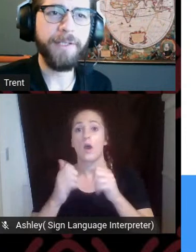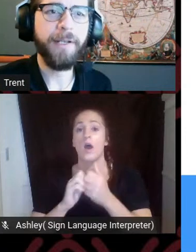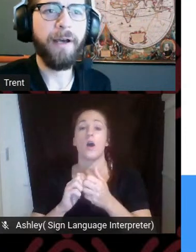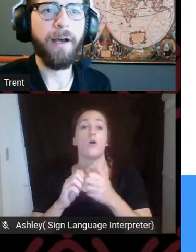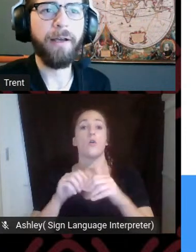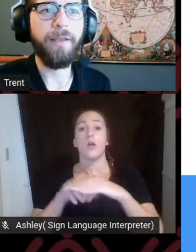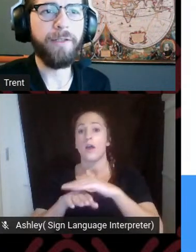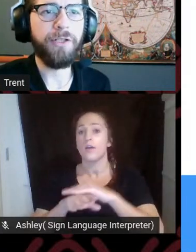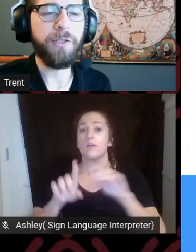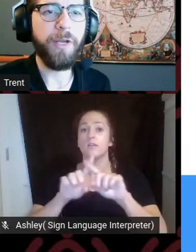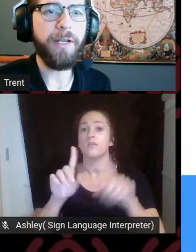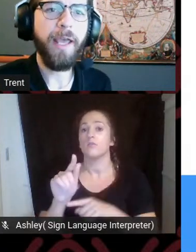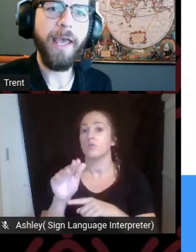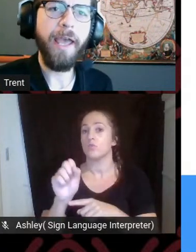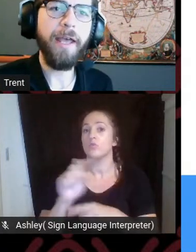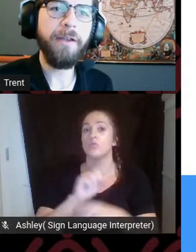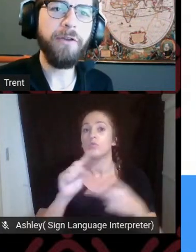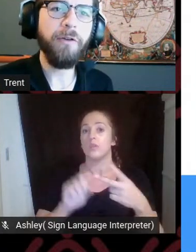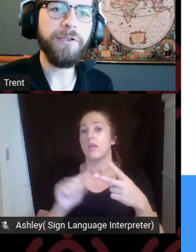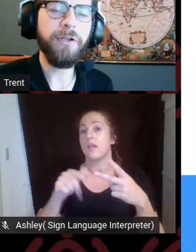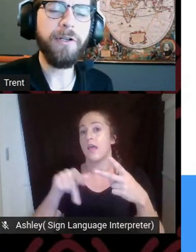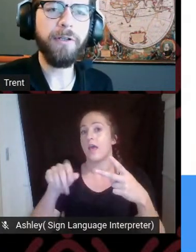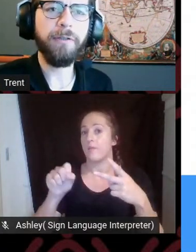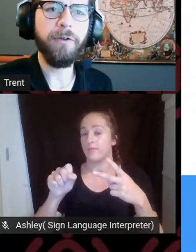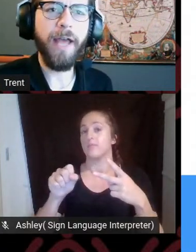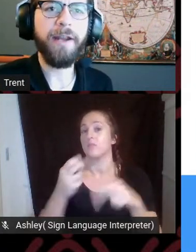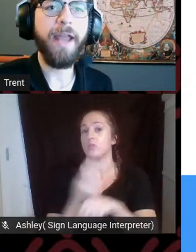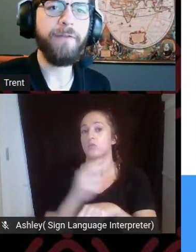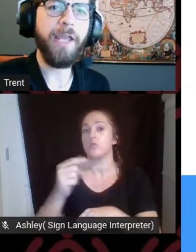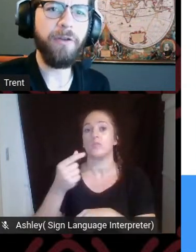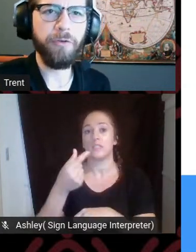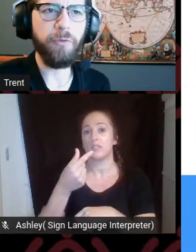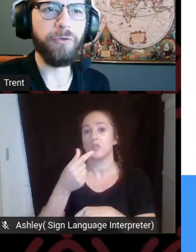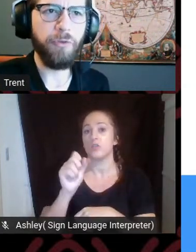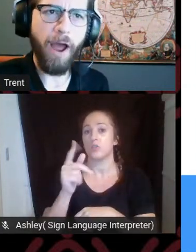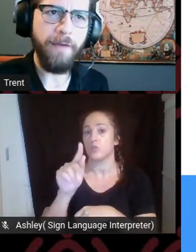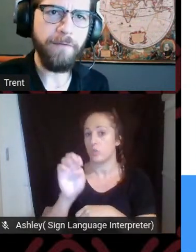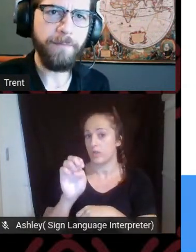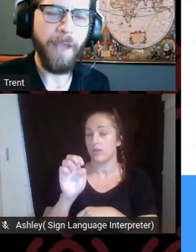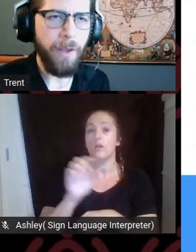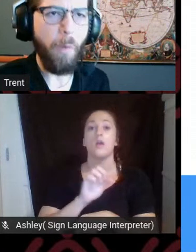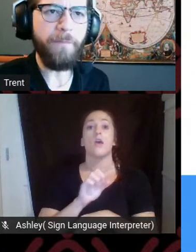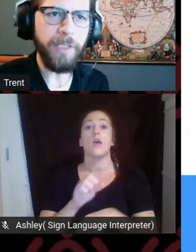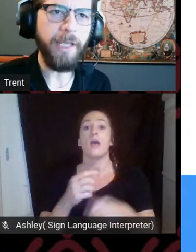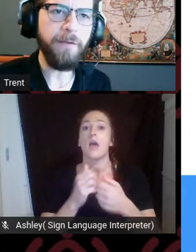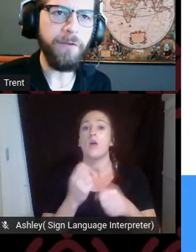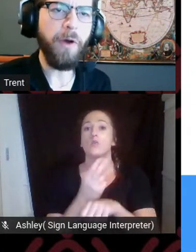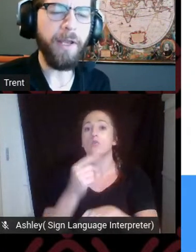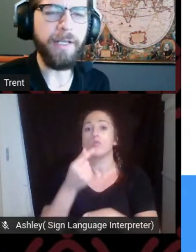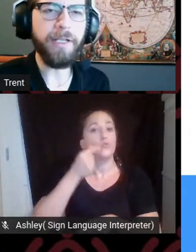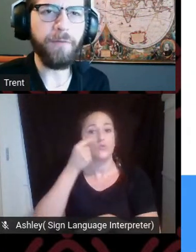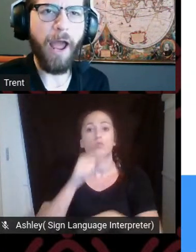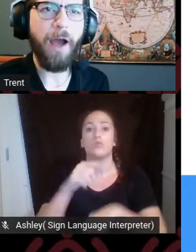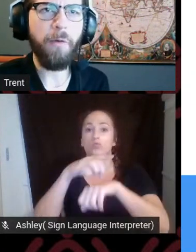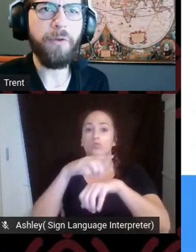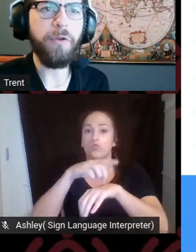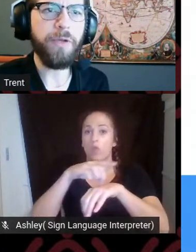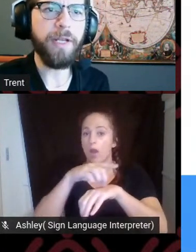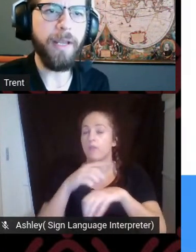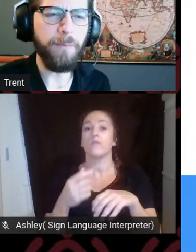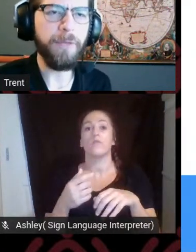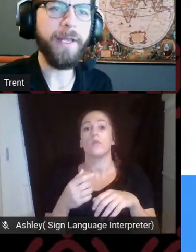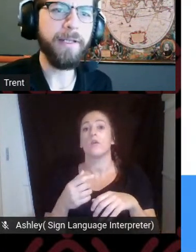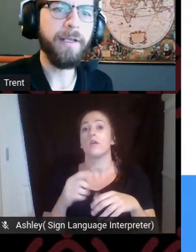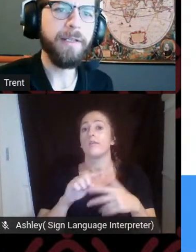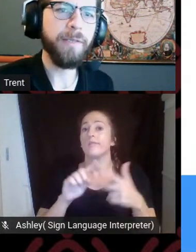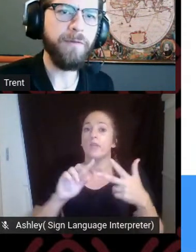and apps in the G Suite, and you're also going to learn how to navigate your Google Drive, and then hopefully get a few ideas for how you